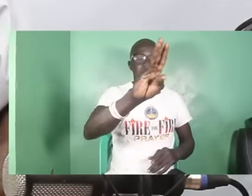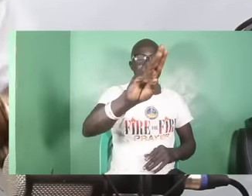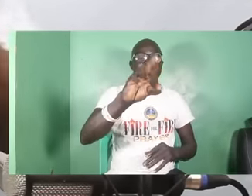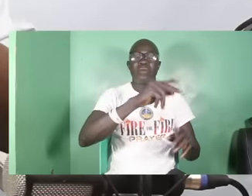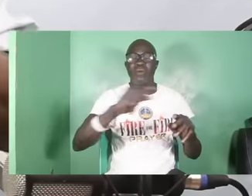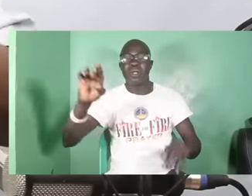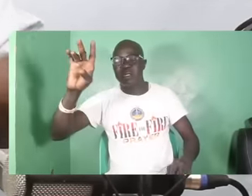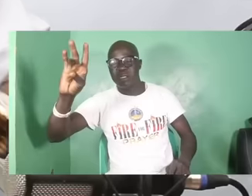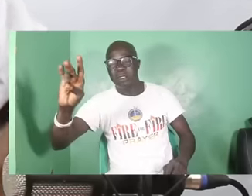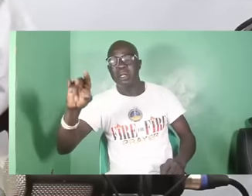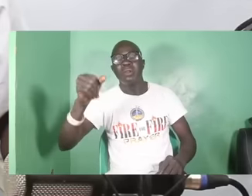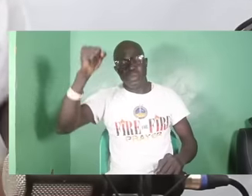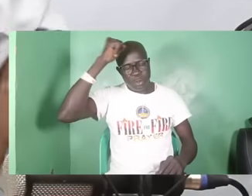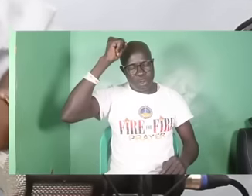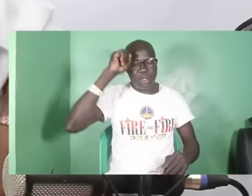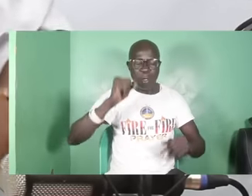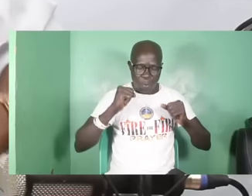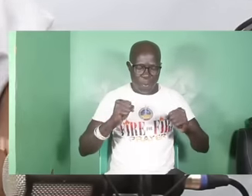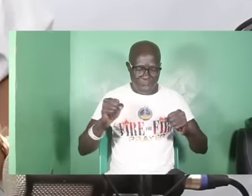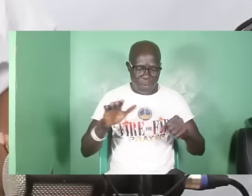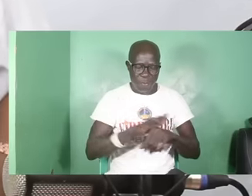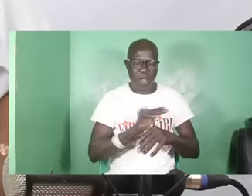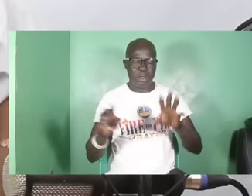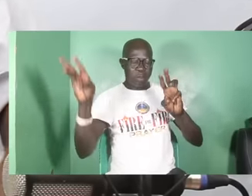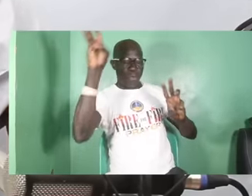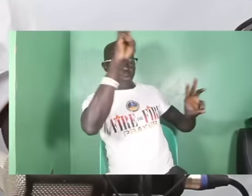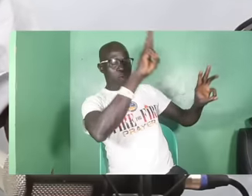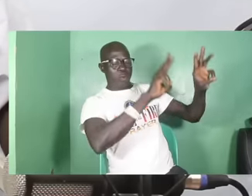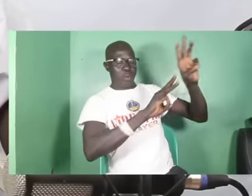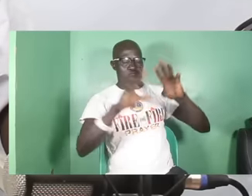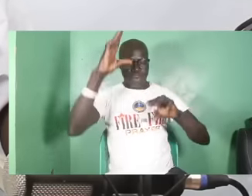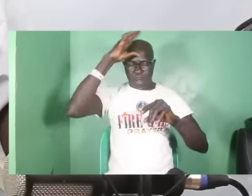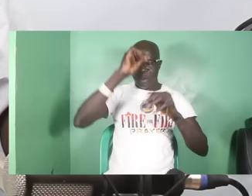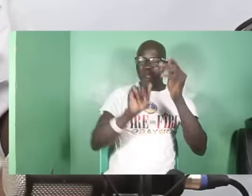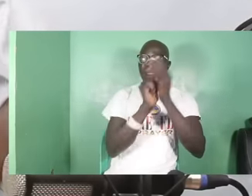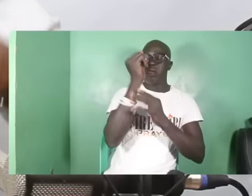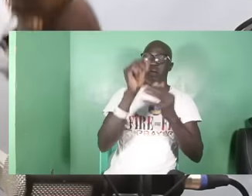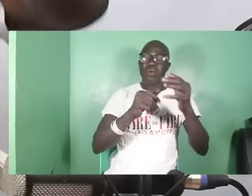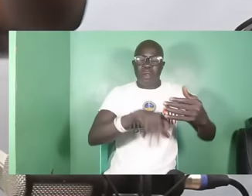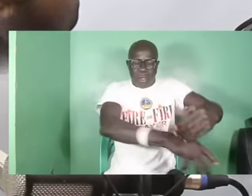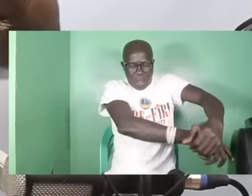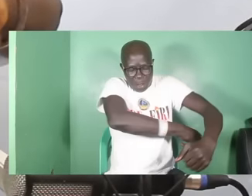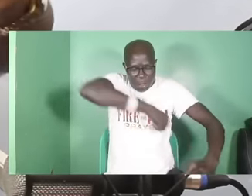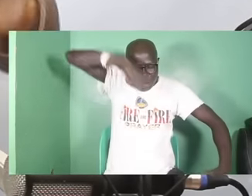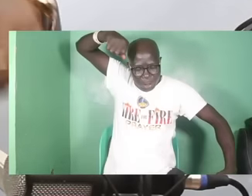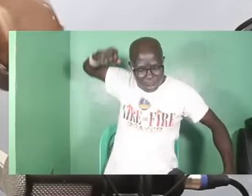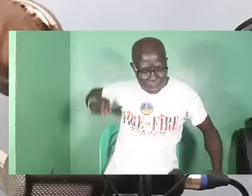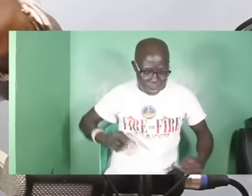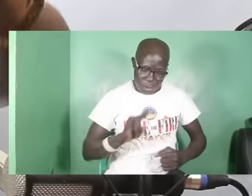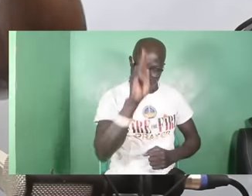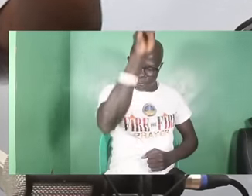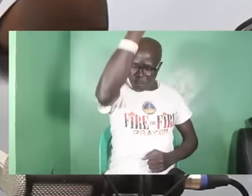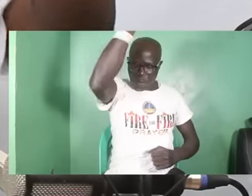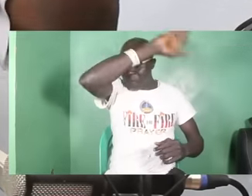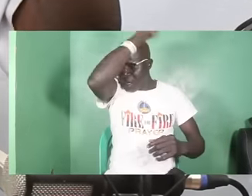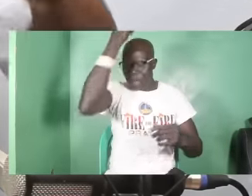chapter 26, verse 7. Saul is a powerful man. He's a powerful man. Okay. What is sword? But no panda was silent.